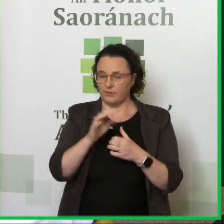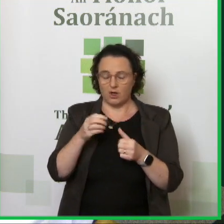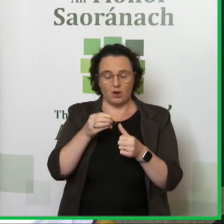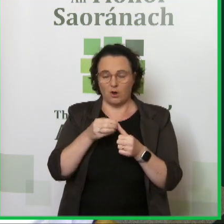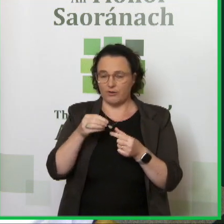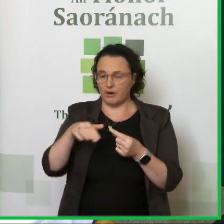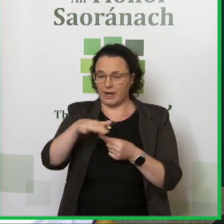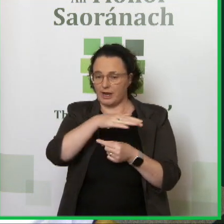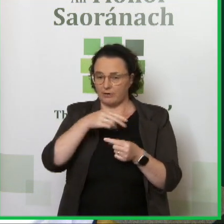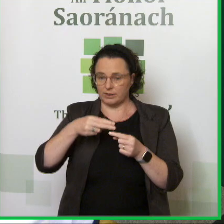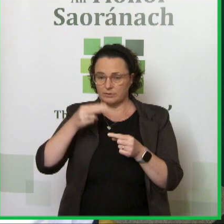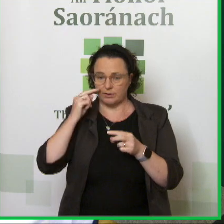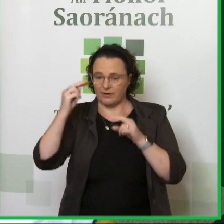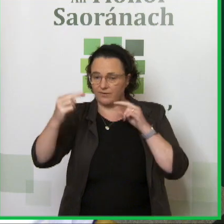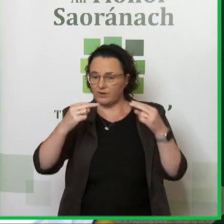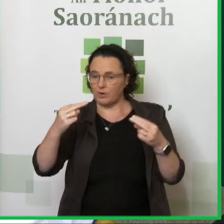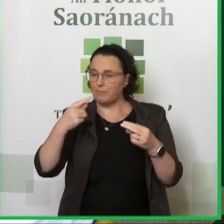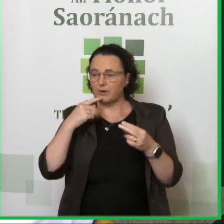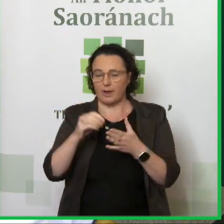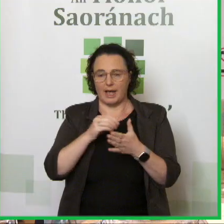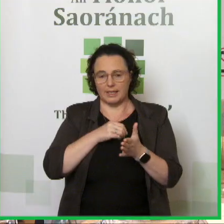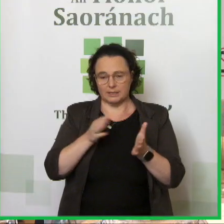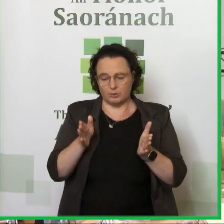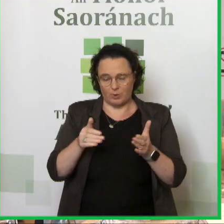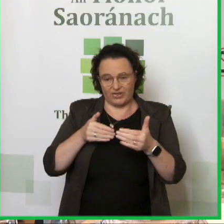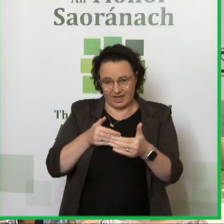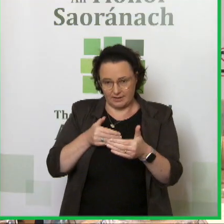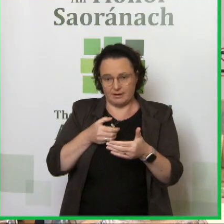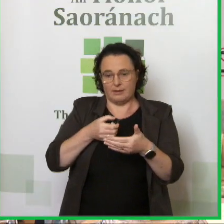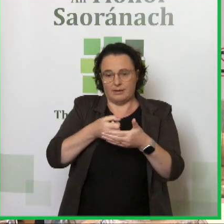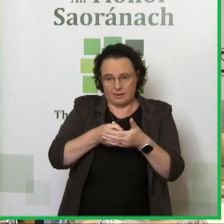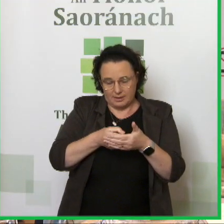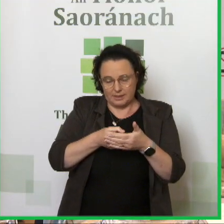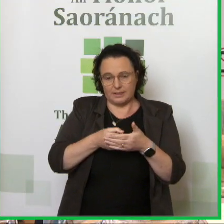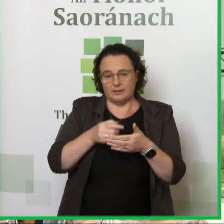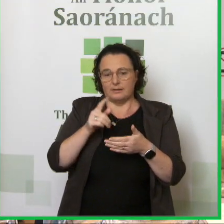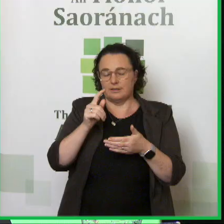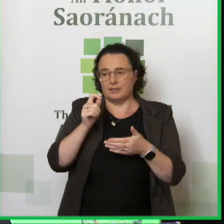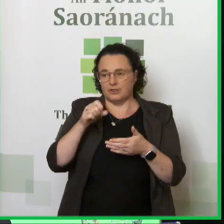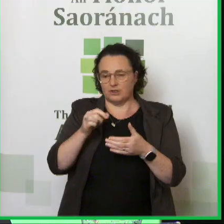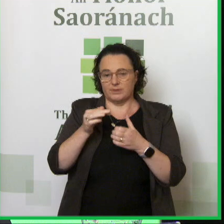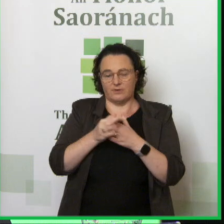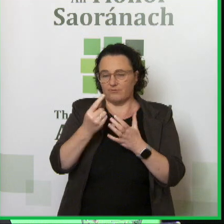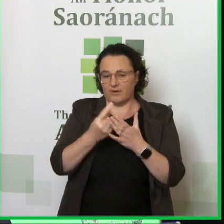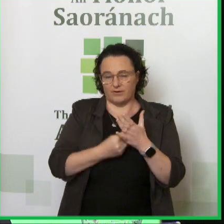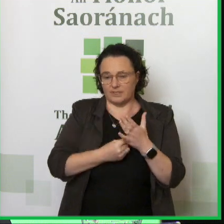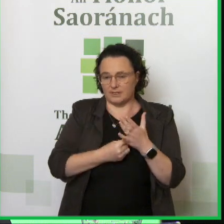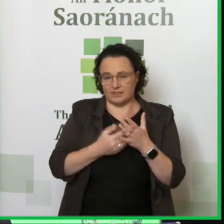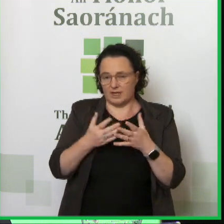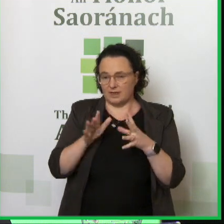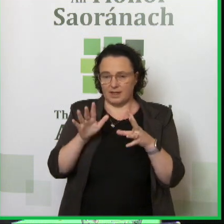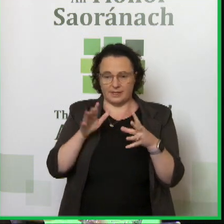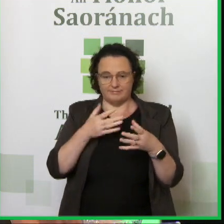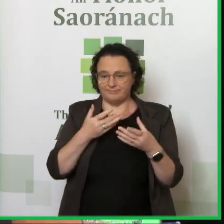areas people will have a view on, but it has to be within our terms of reference. It's not intransigence, it's just that's the way terms of reference work.